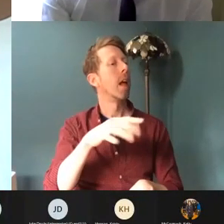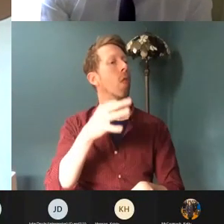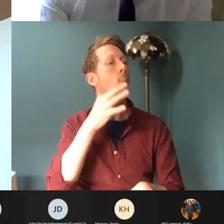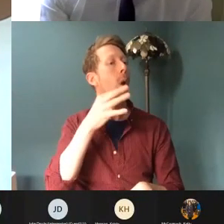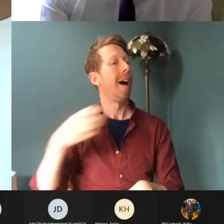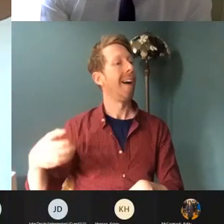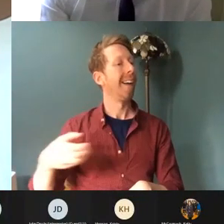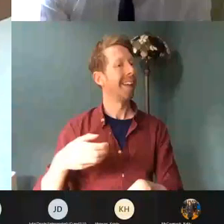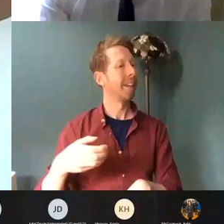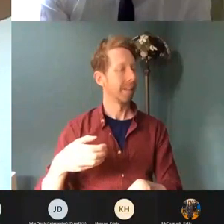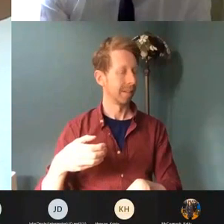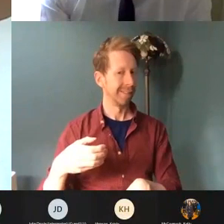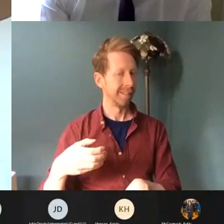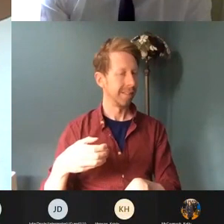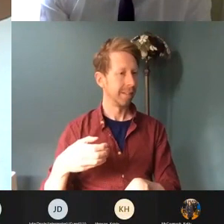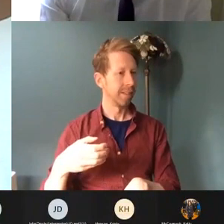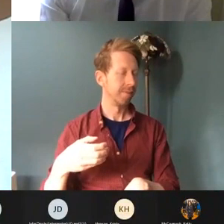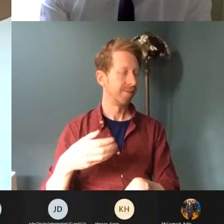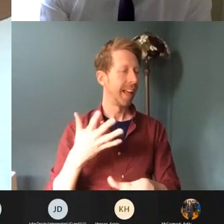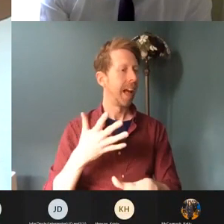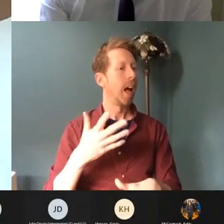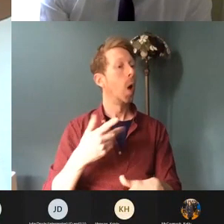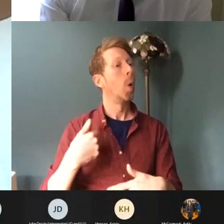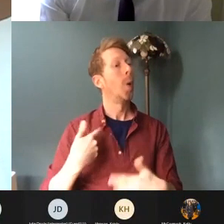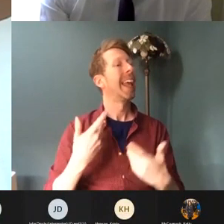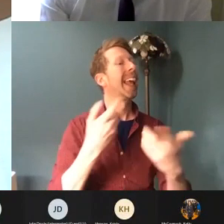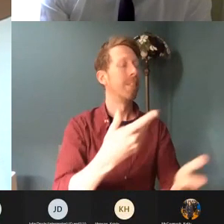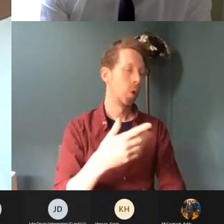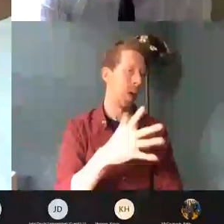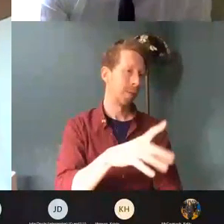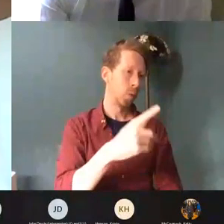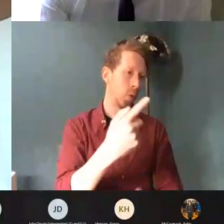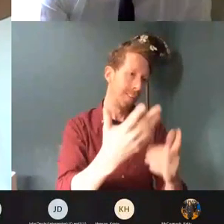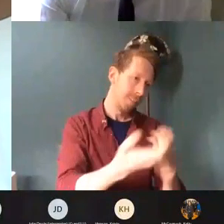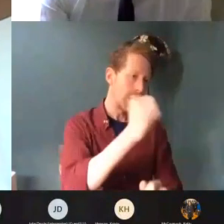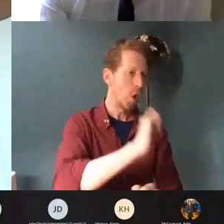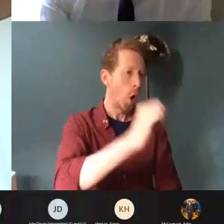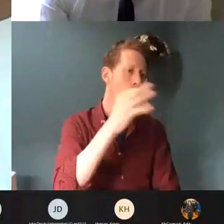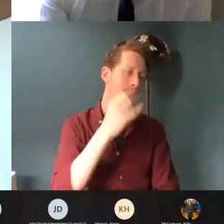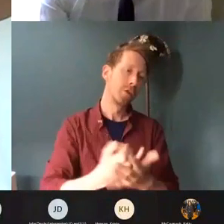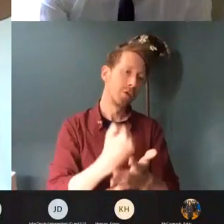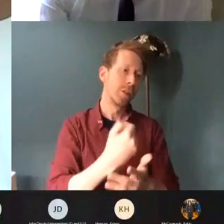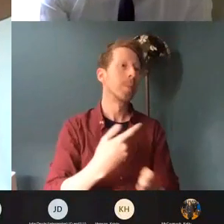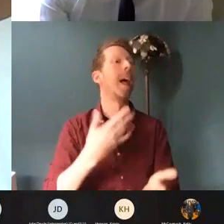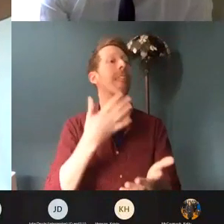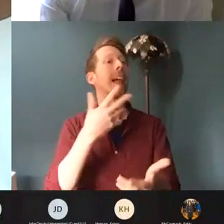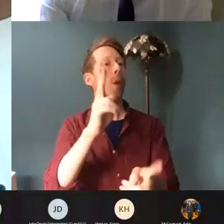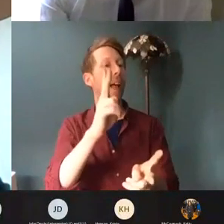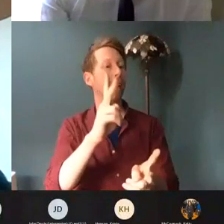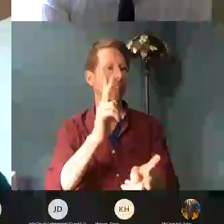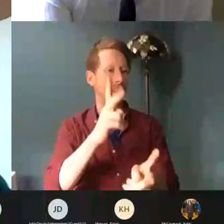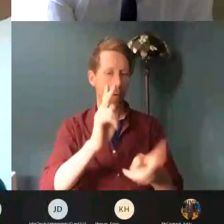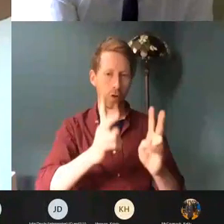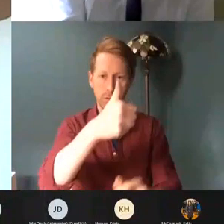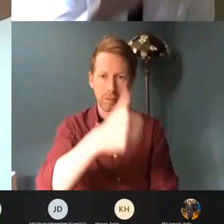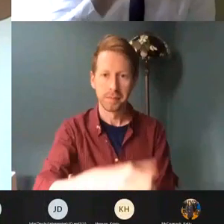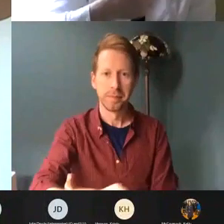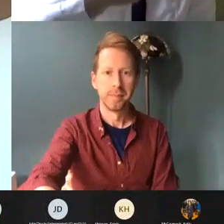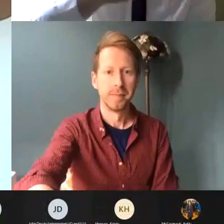be, unfortunately, it'll be in your own home rather than with us. So thanks very much, Rob, and again for the interpreters.